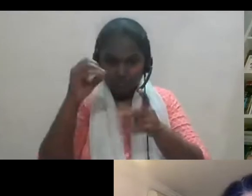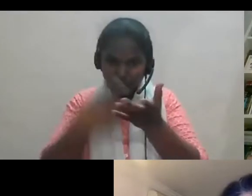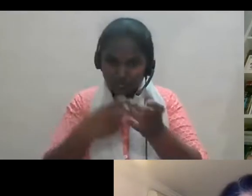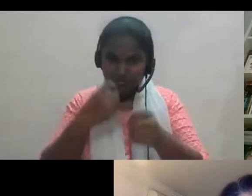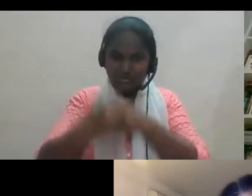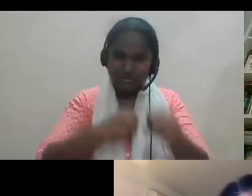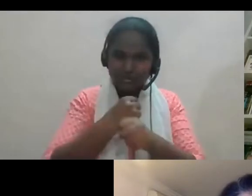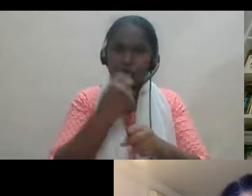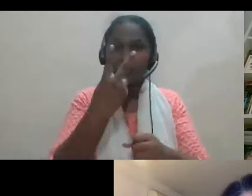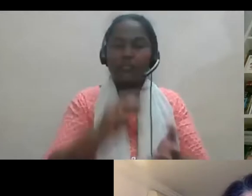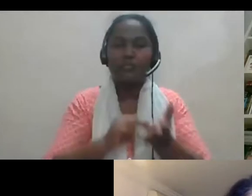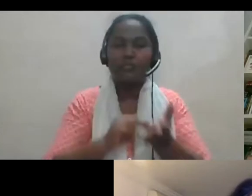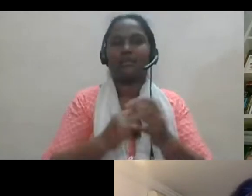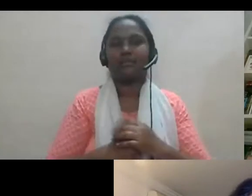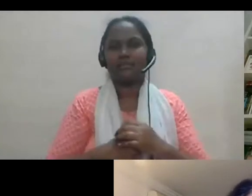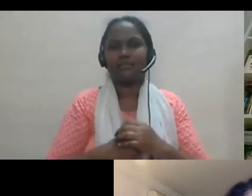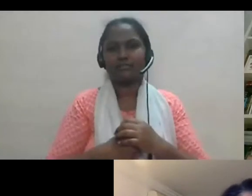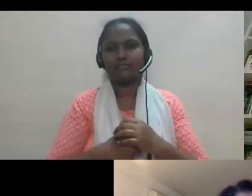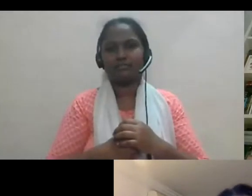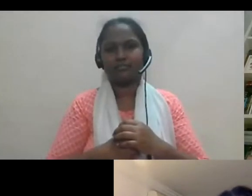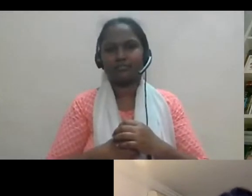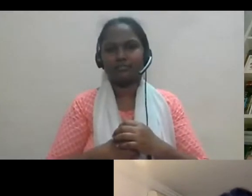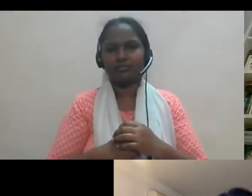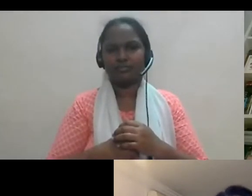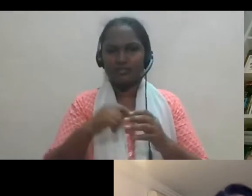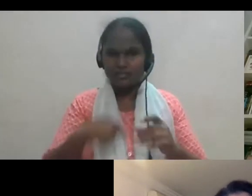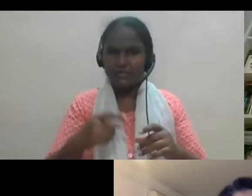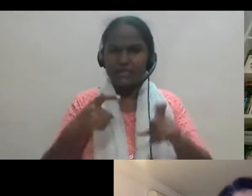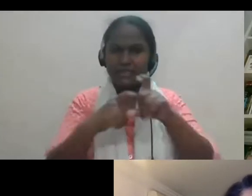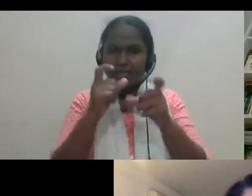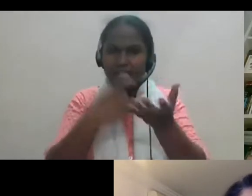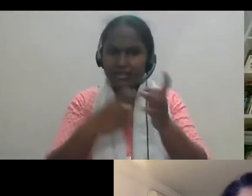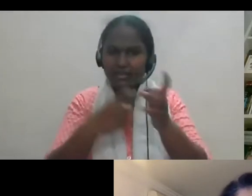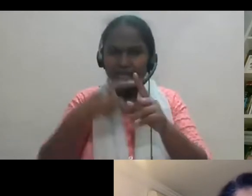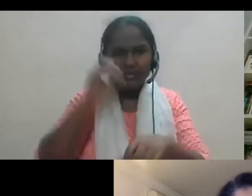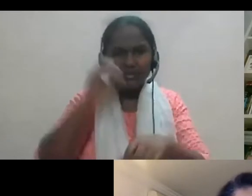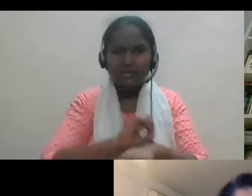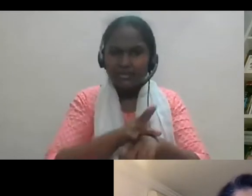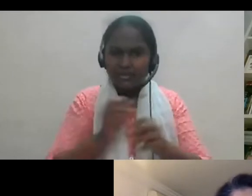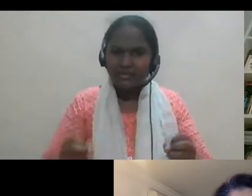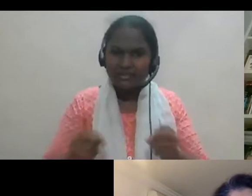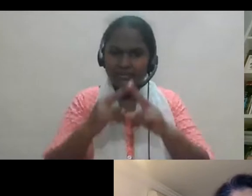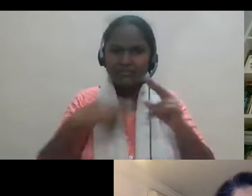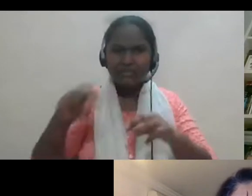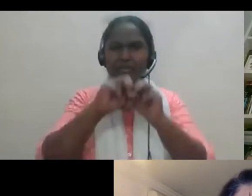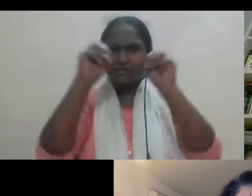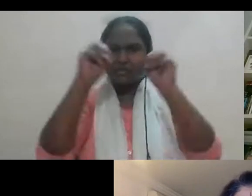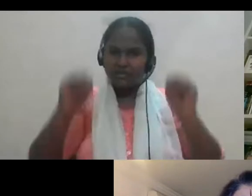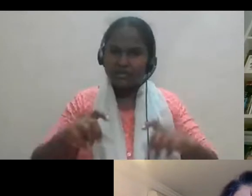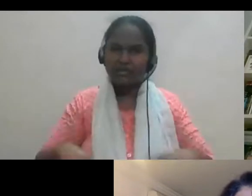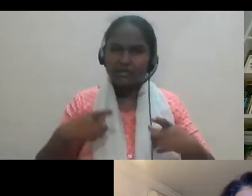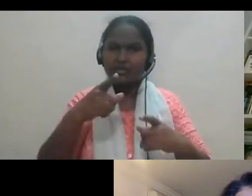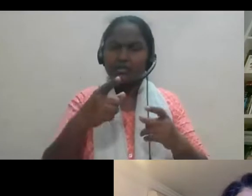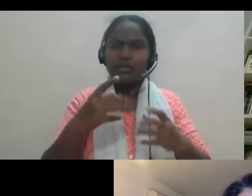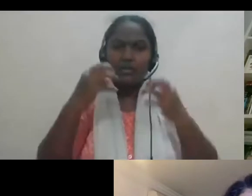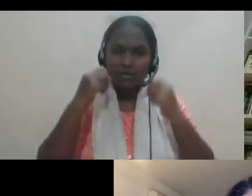$2 million. So in an era, especially of the pandemic, where museums are struggling to survive, how did you ensure that